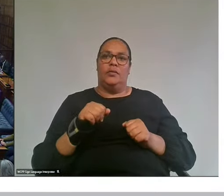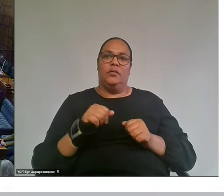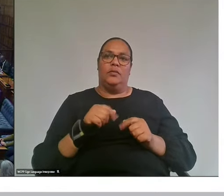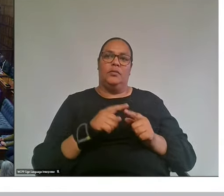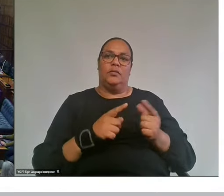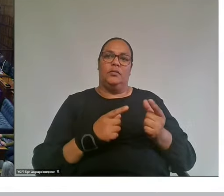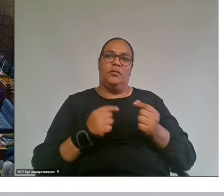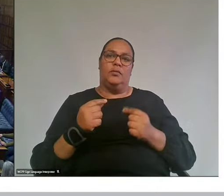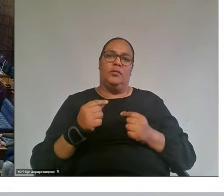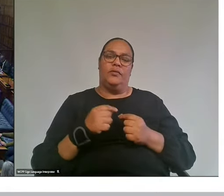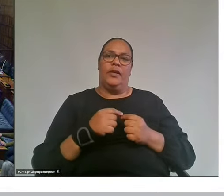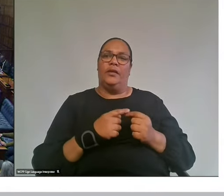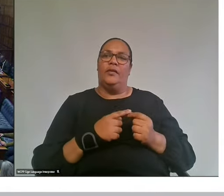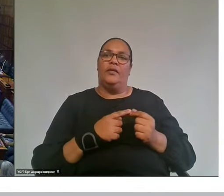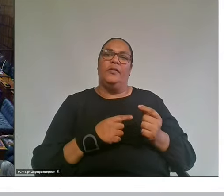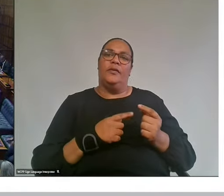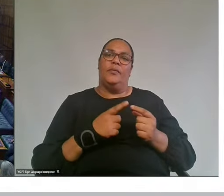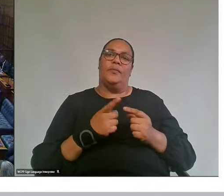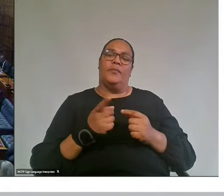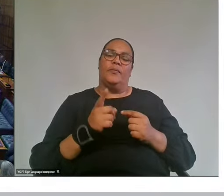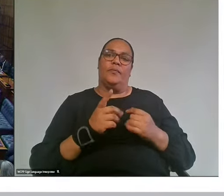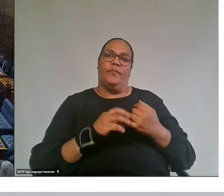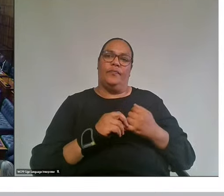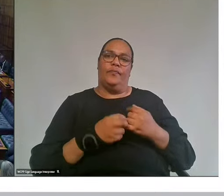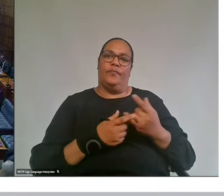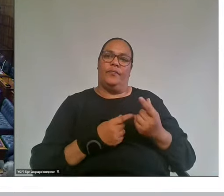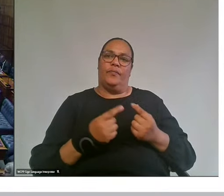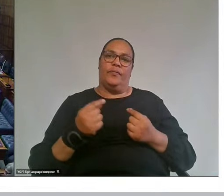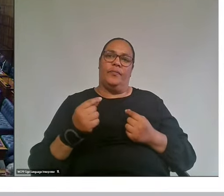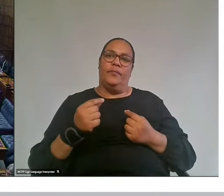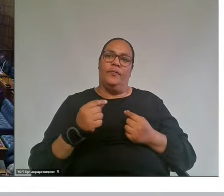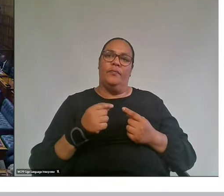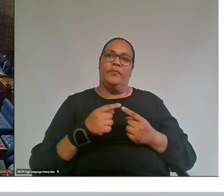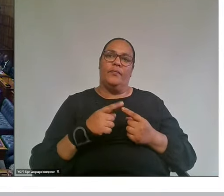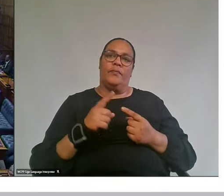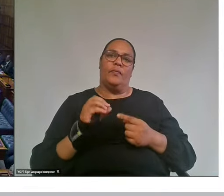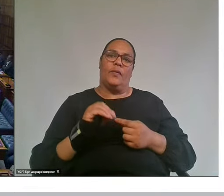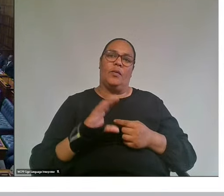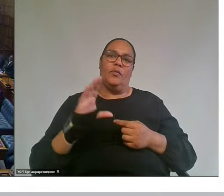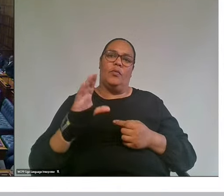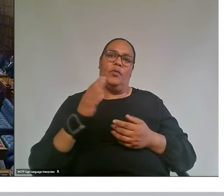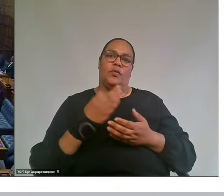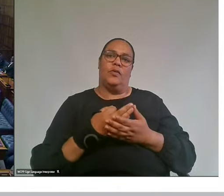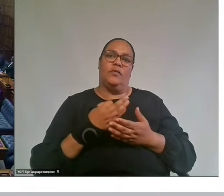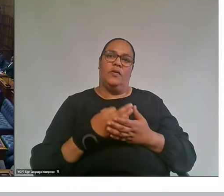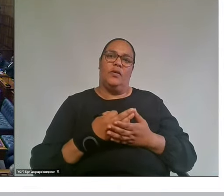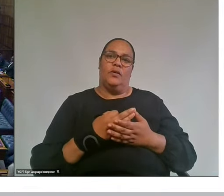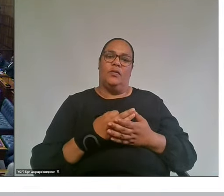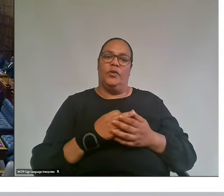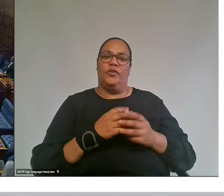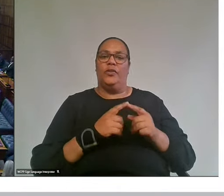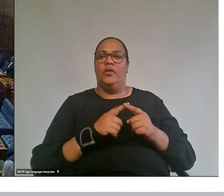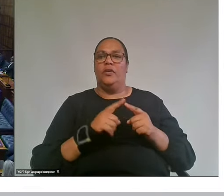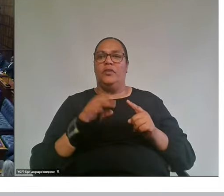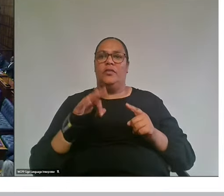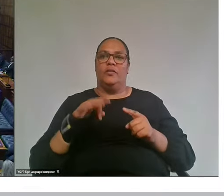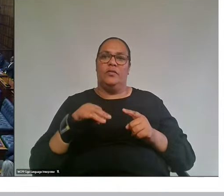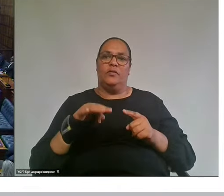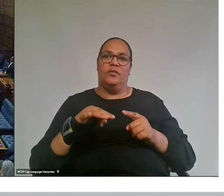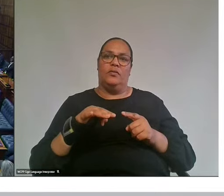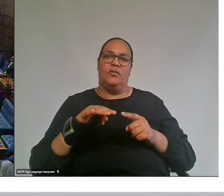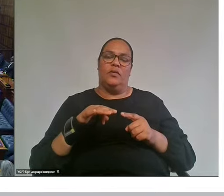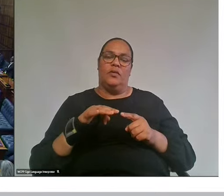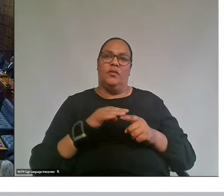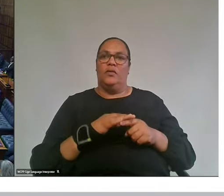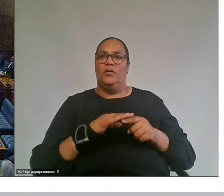in the non-metro areas what we tried to do was and with our with our um with the booster fund we've rolled out about 13 trading hubs